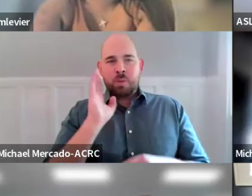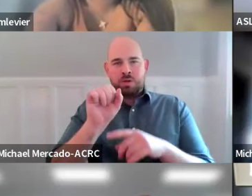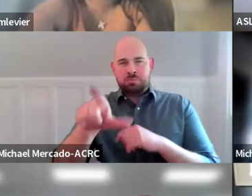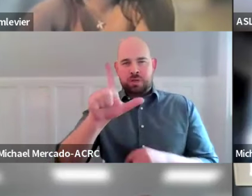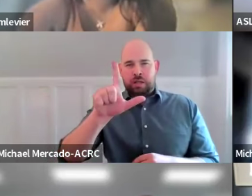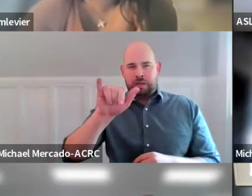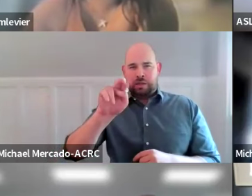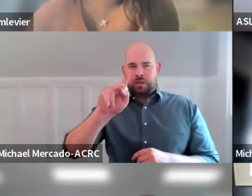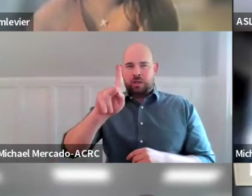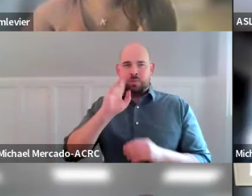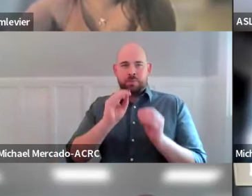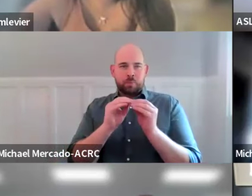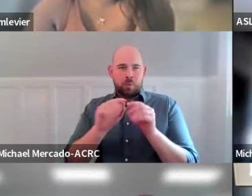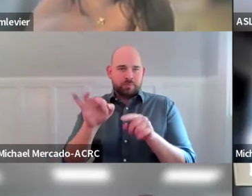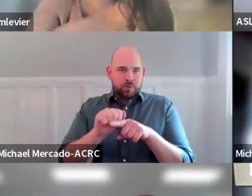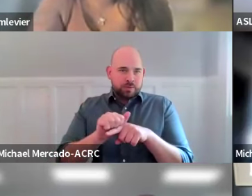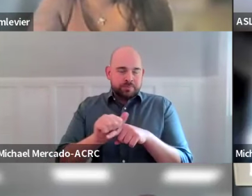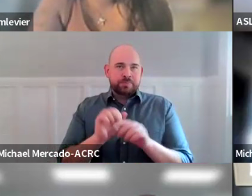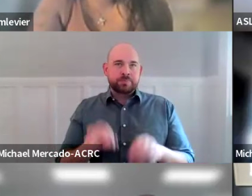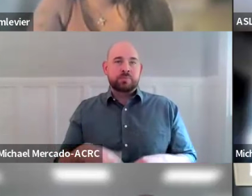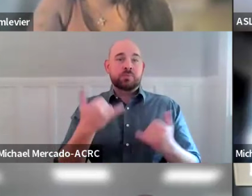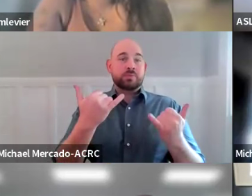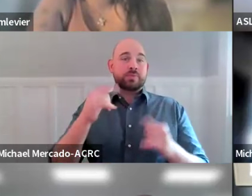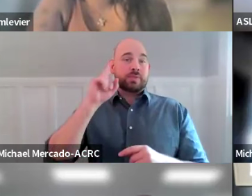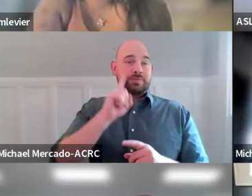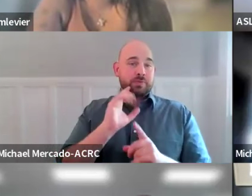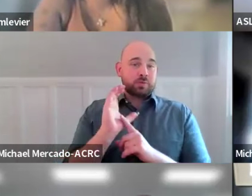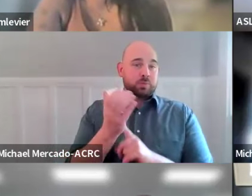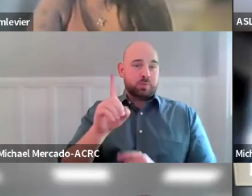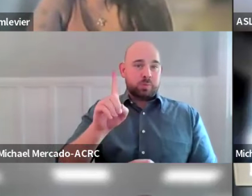Great. That's something we can all practice. I'll send a link as well.